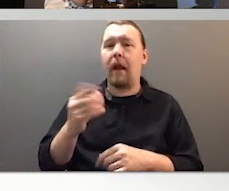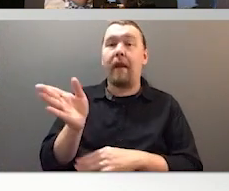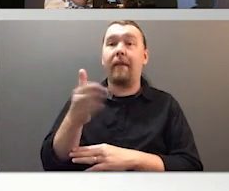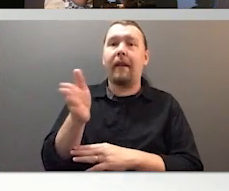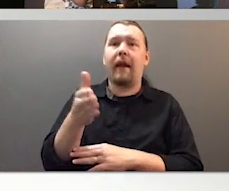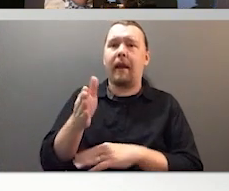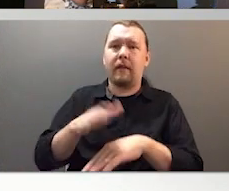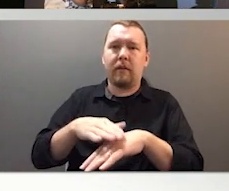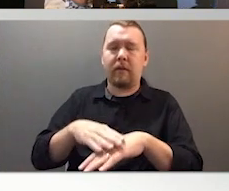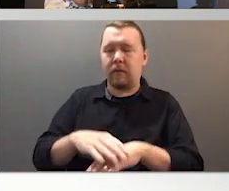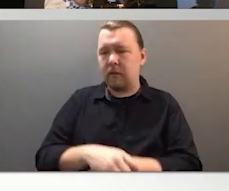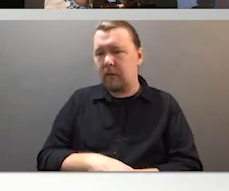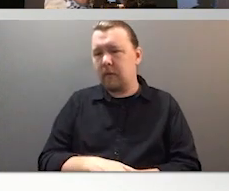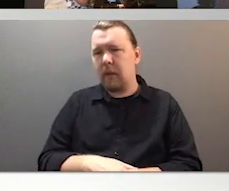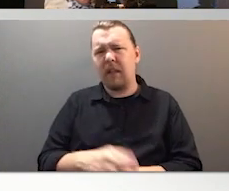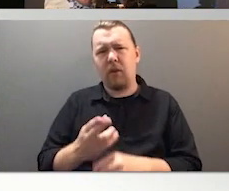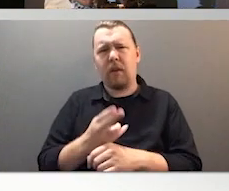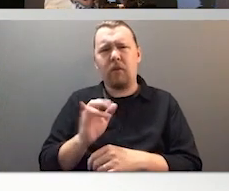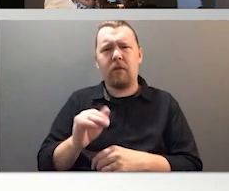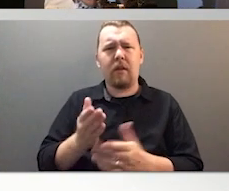process.